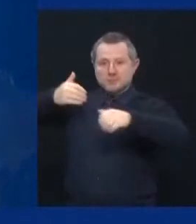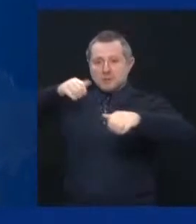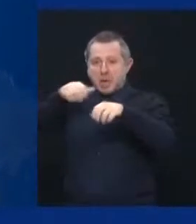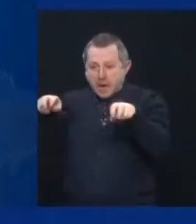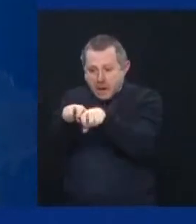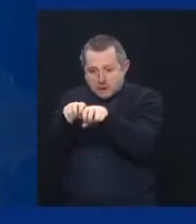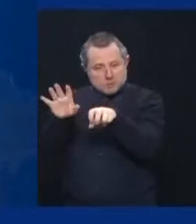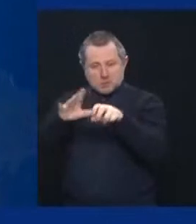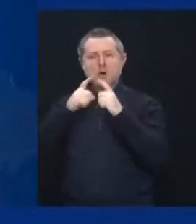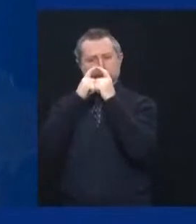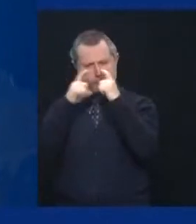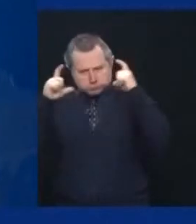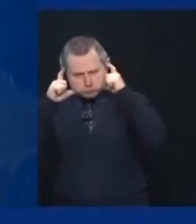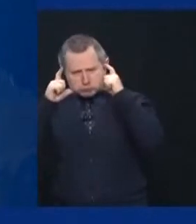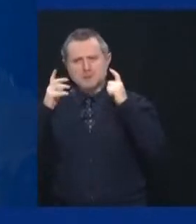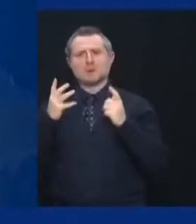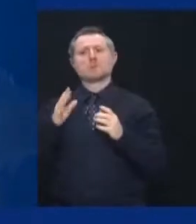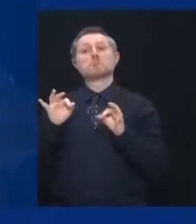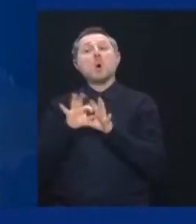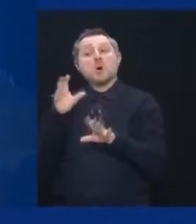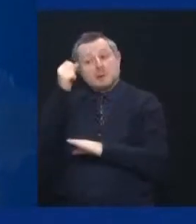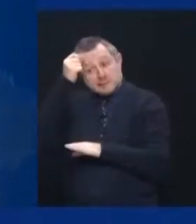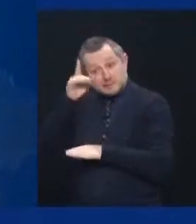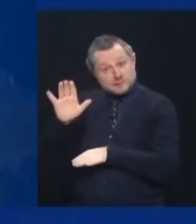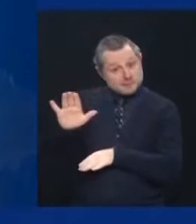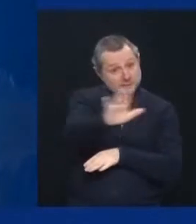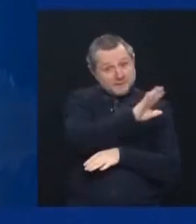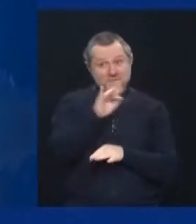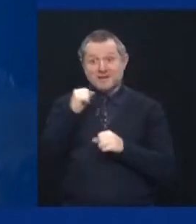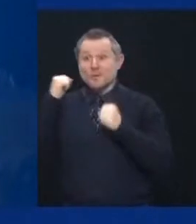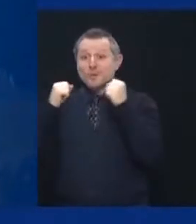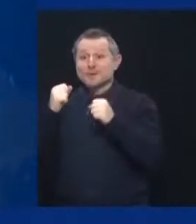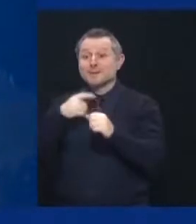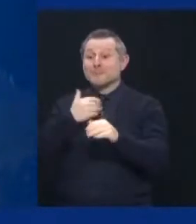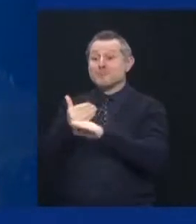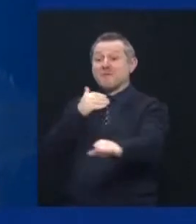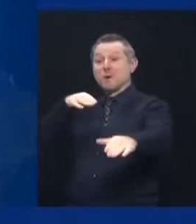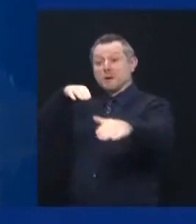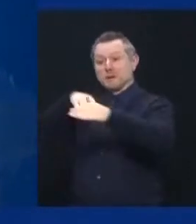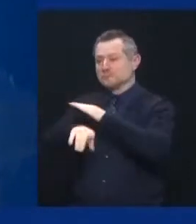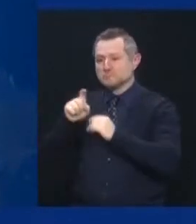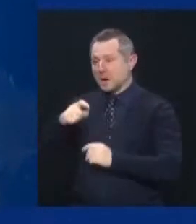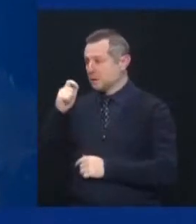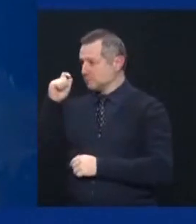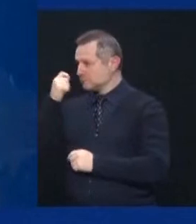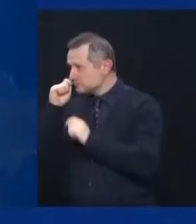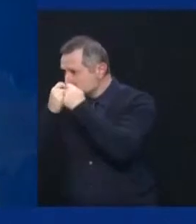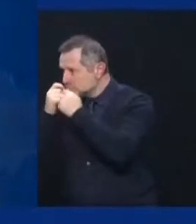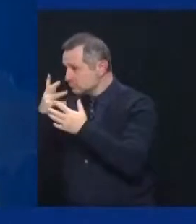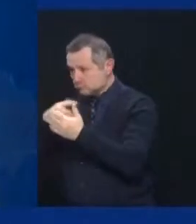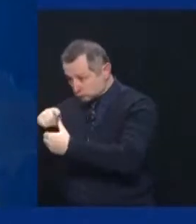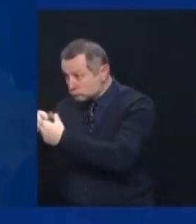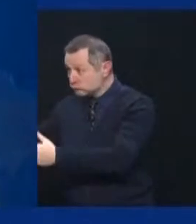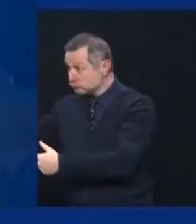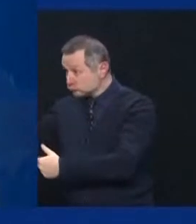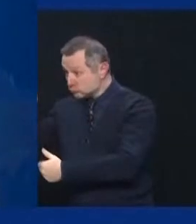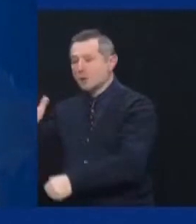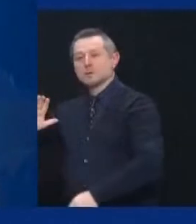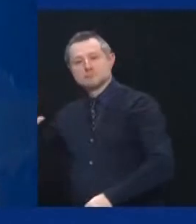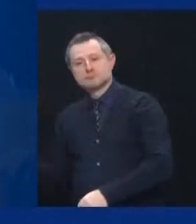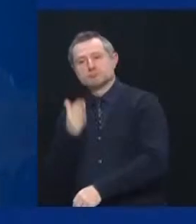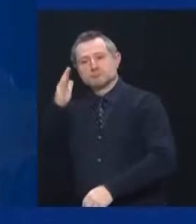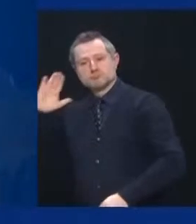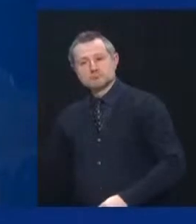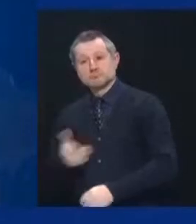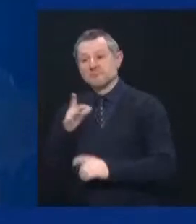every fan will be tested before the game. Obviously, if they test positive for the virus,